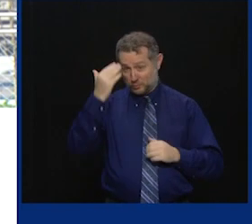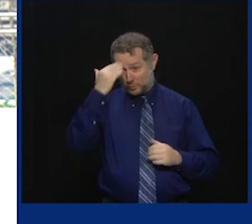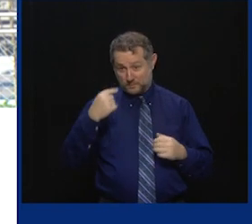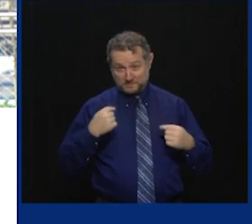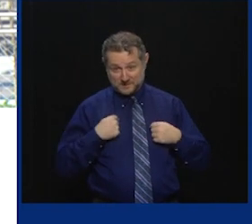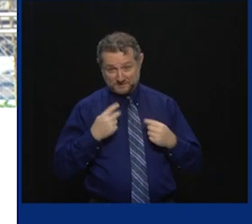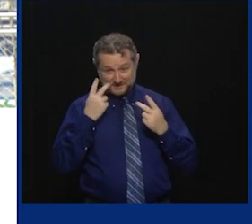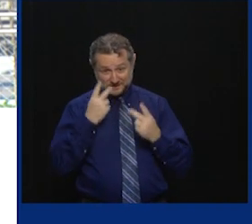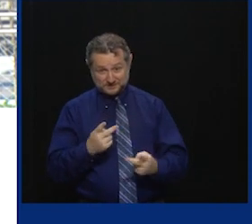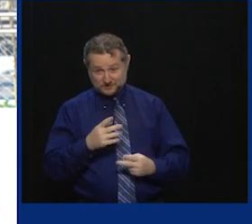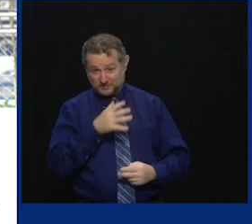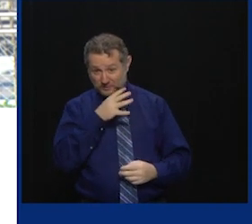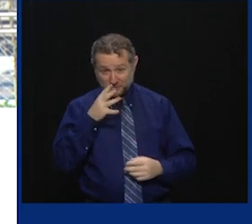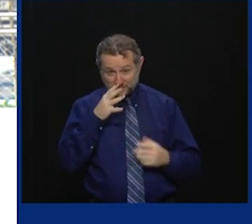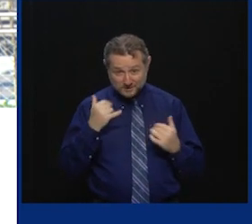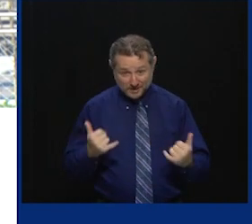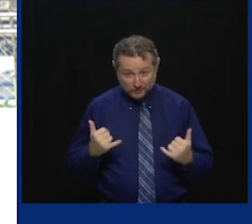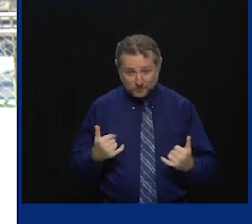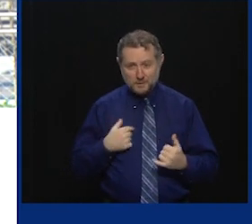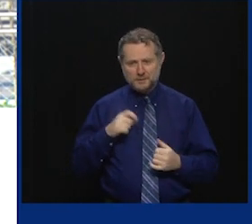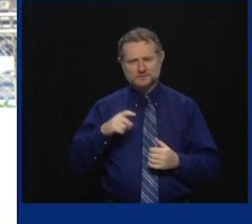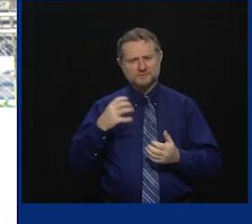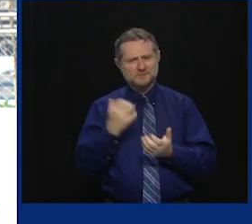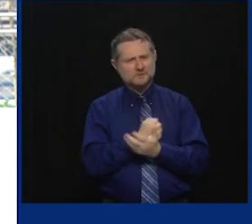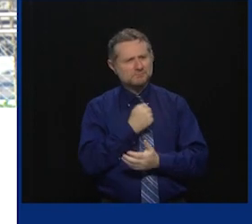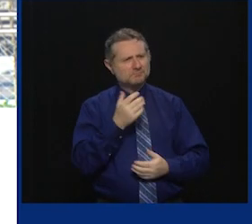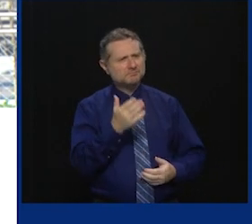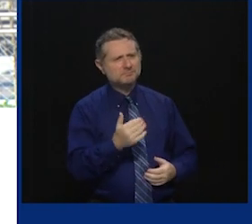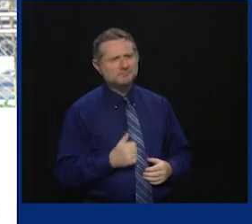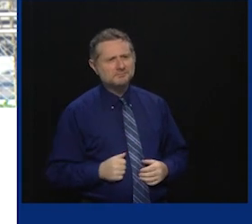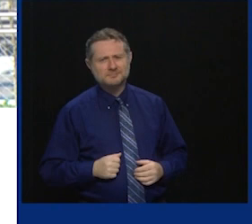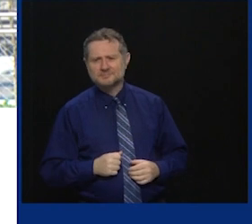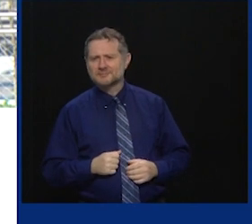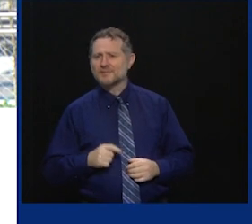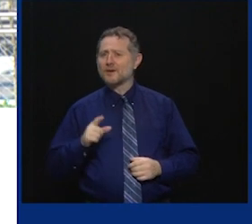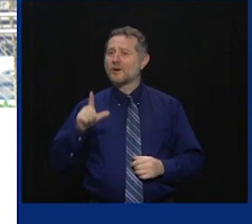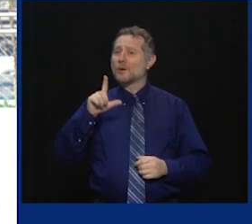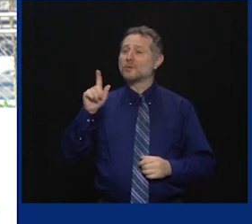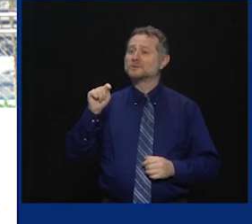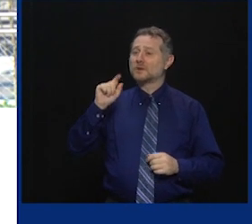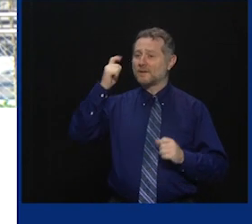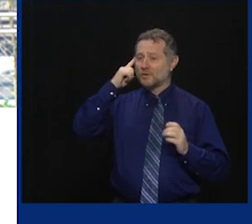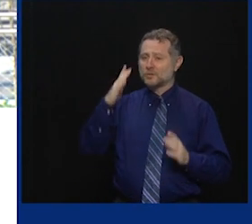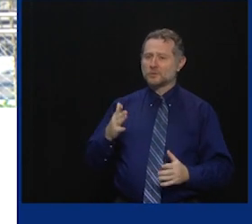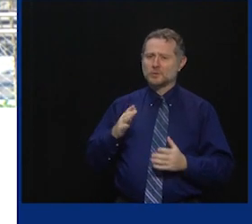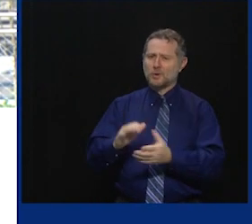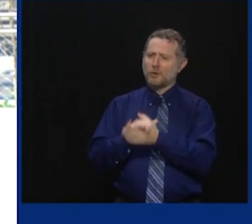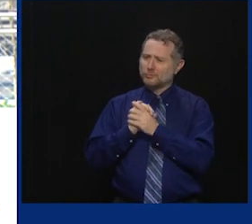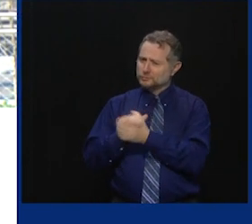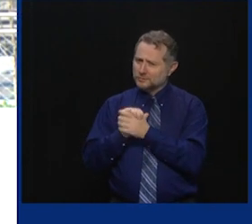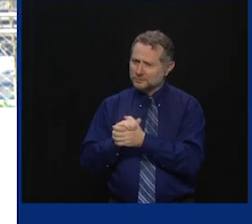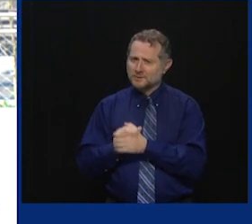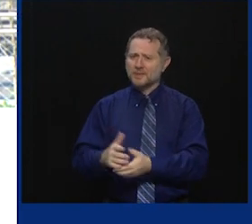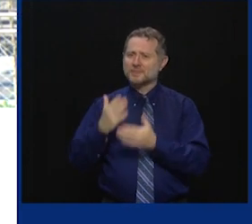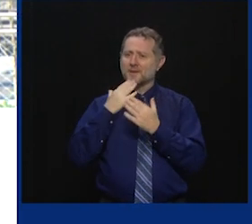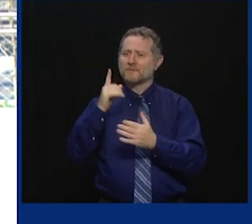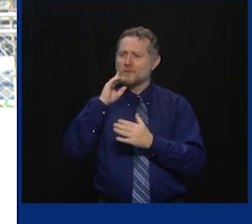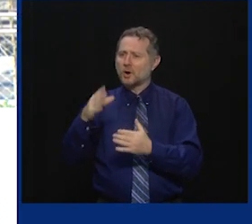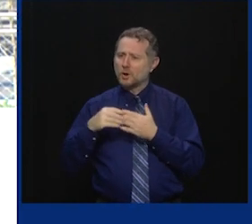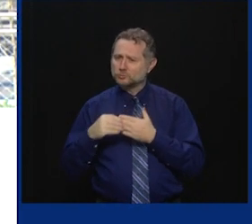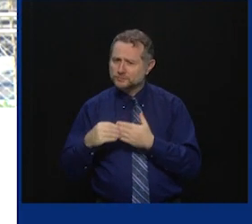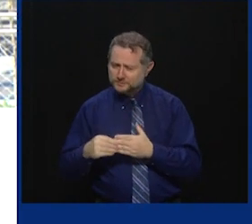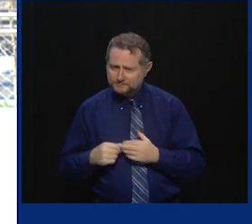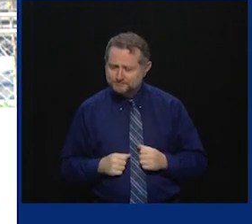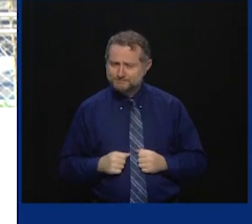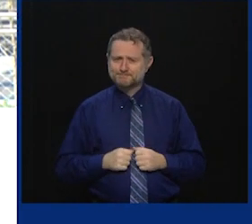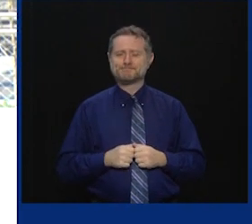farm, I would have taken advantage of that. Lieutenant Governor, congratulations. Thank you for your leadership as well. You